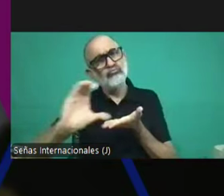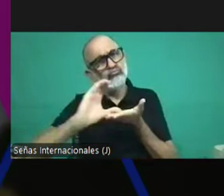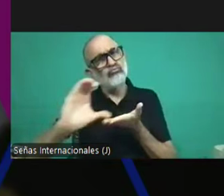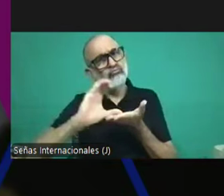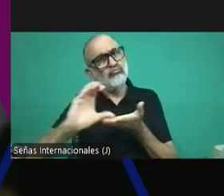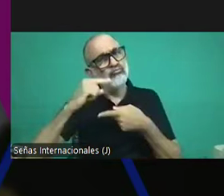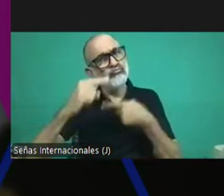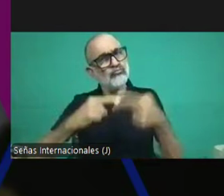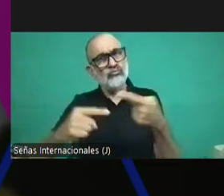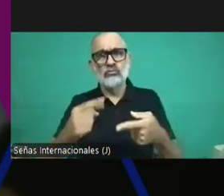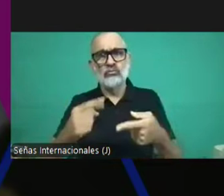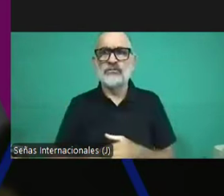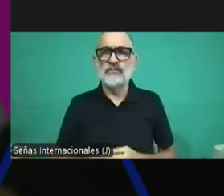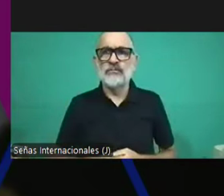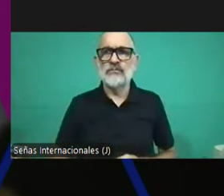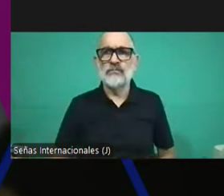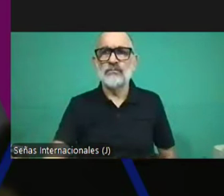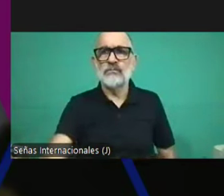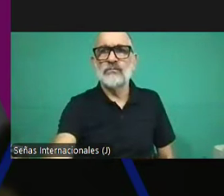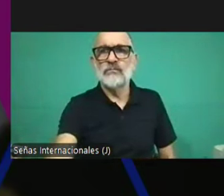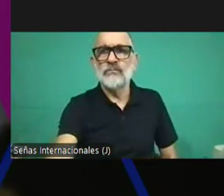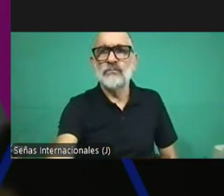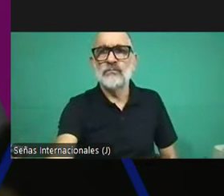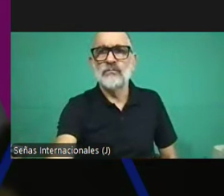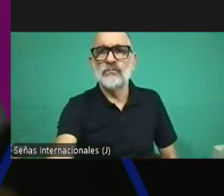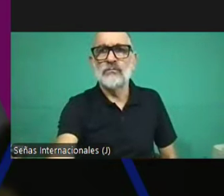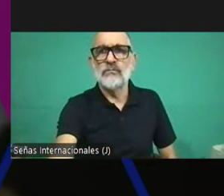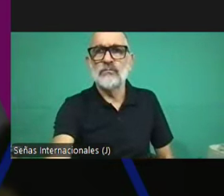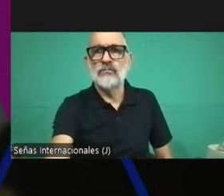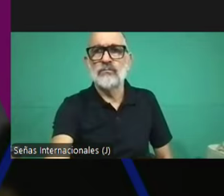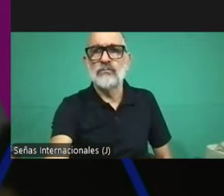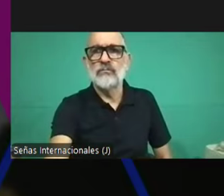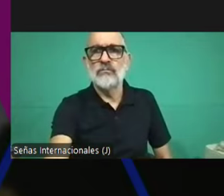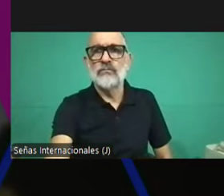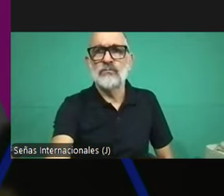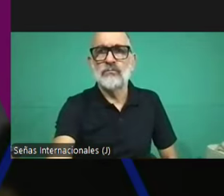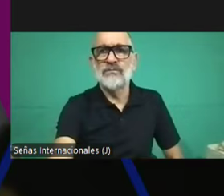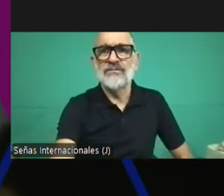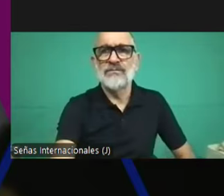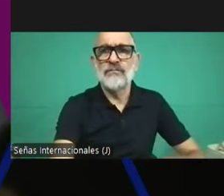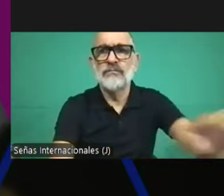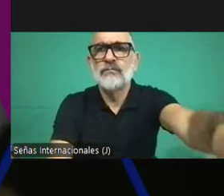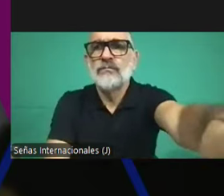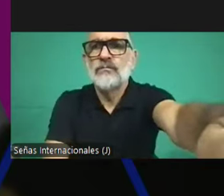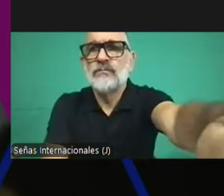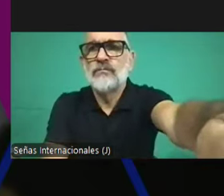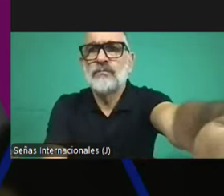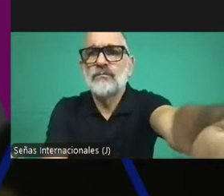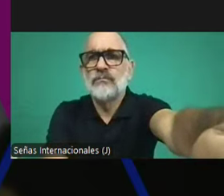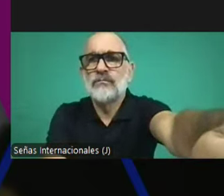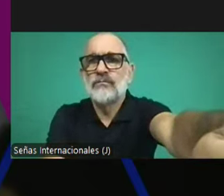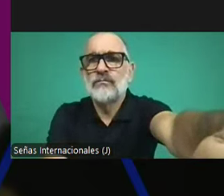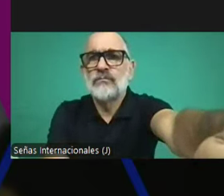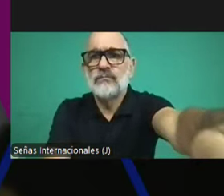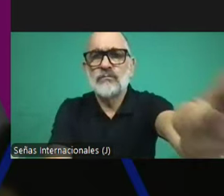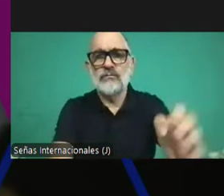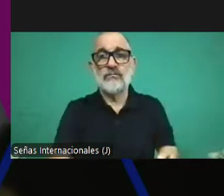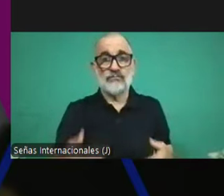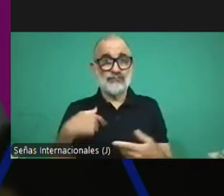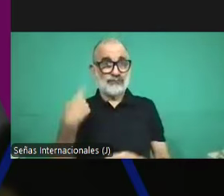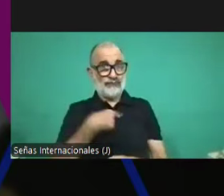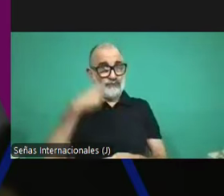salva mais vidas. slogan Então, that by isso é o que knowing tem nos health, we're going to motivado. save more Esse lives. slogan, inclusive, foi o That's próprio what Darcio